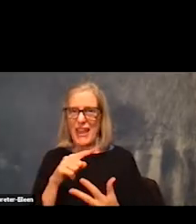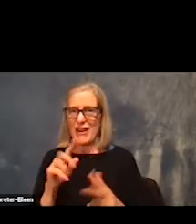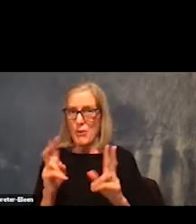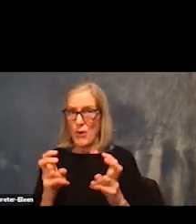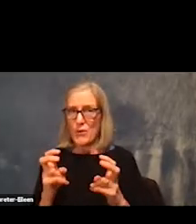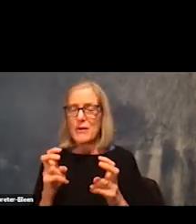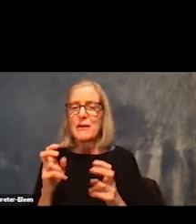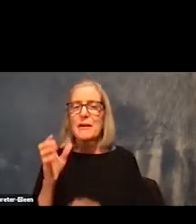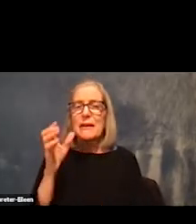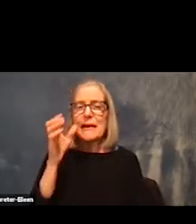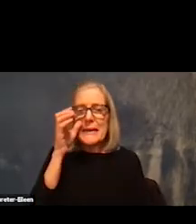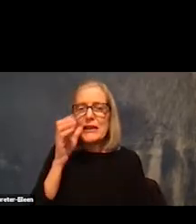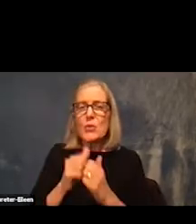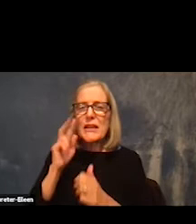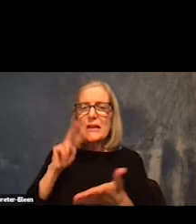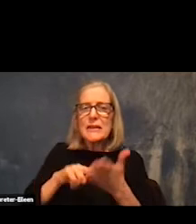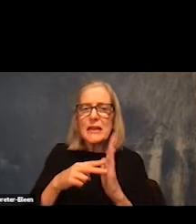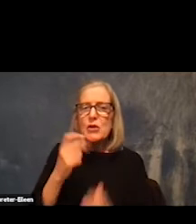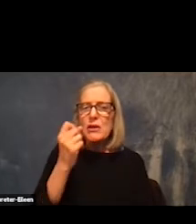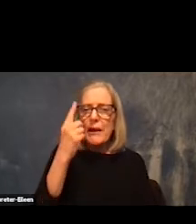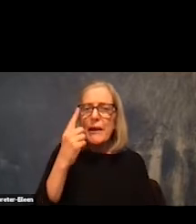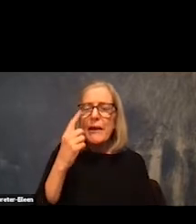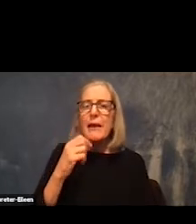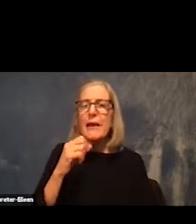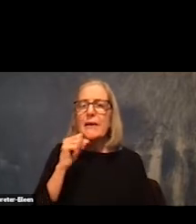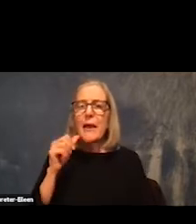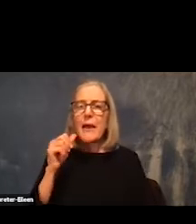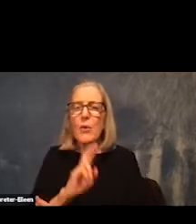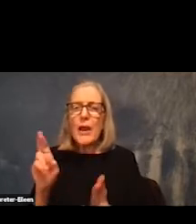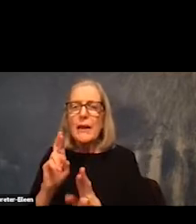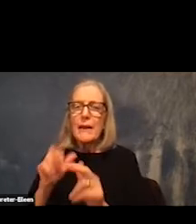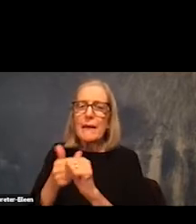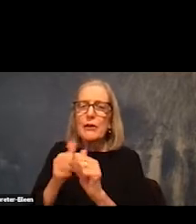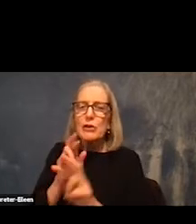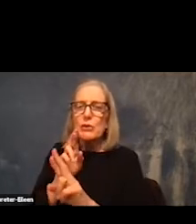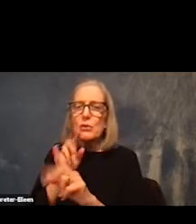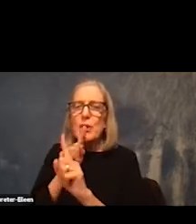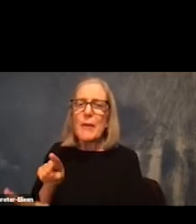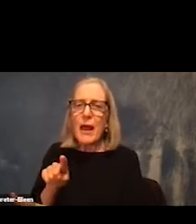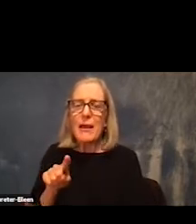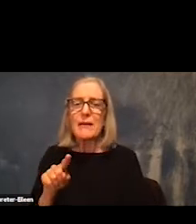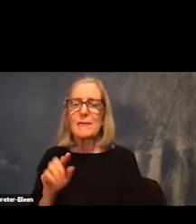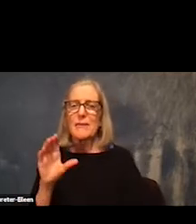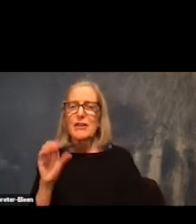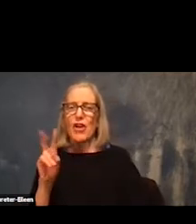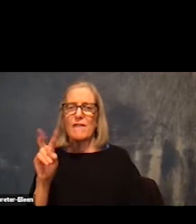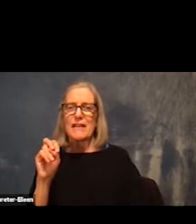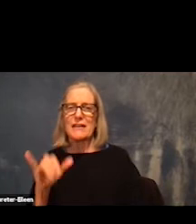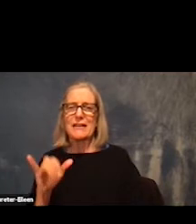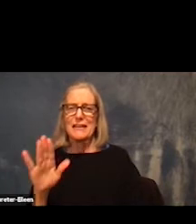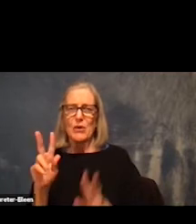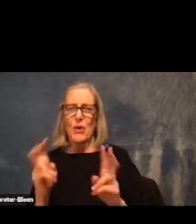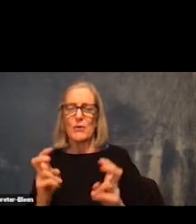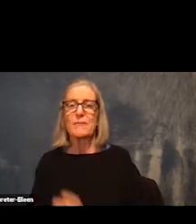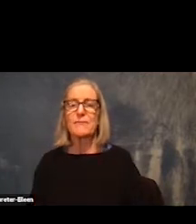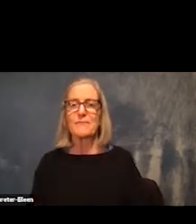the intent to understand, not the intent to reply. So when we have that intent, I know what